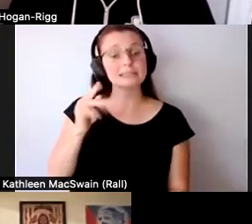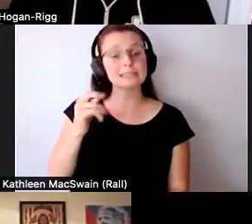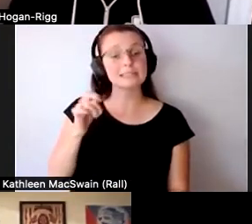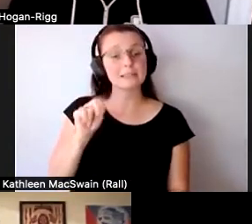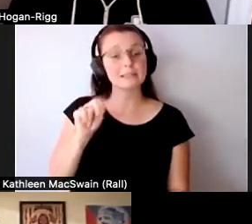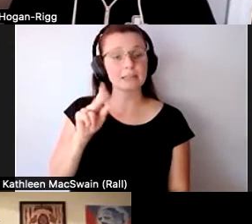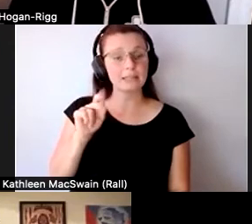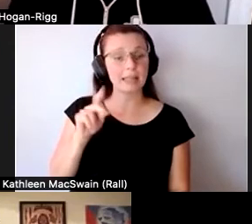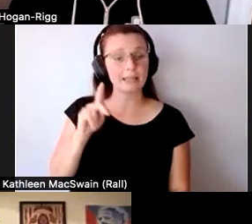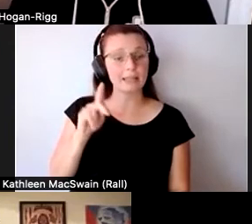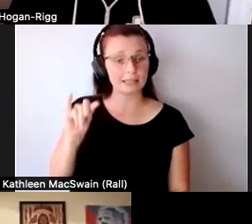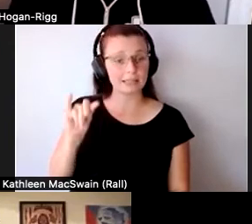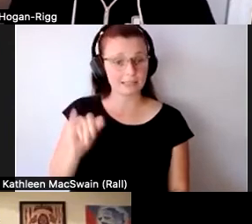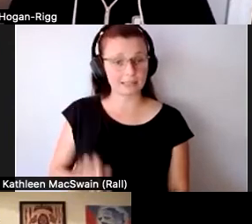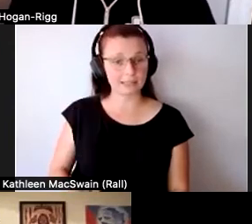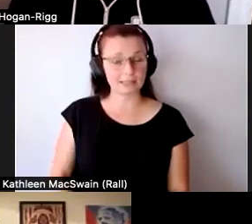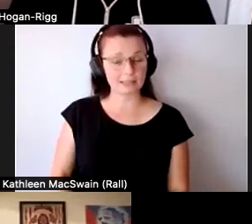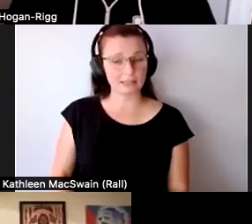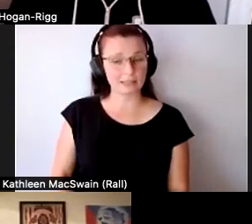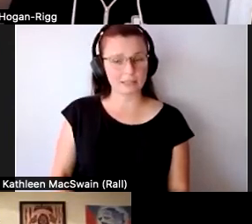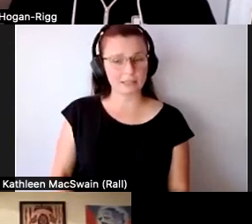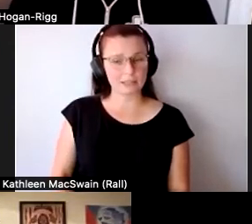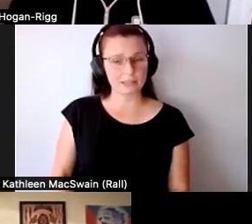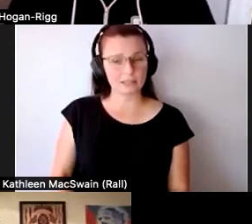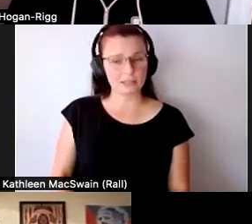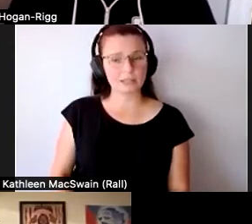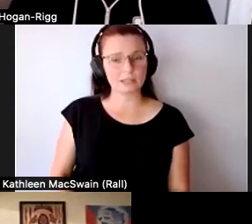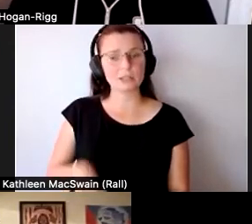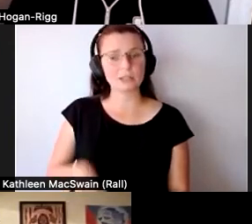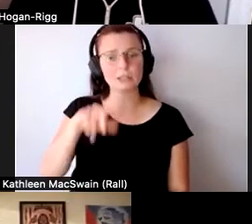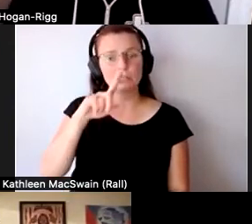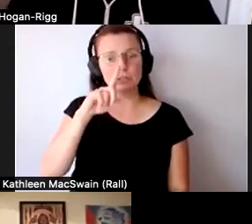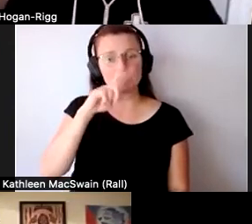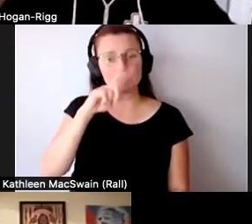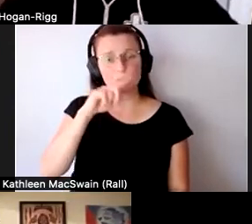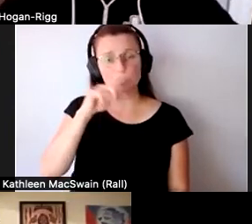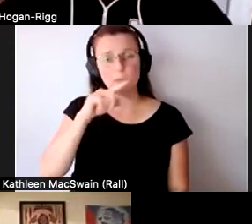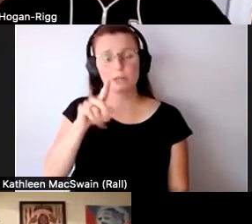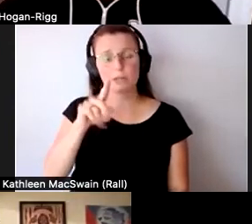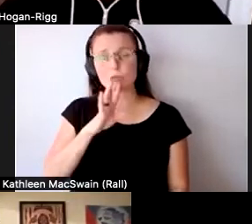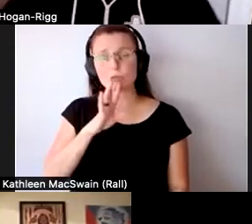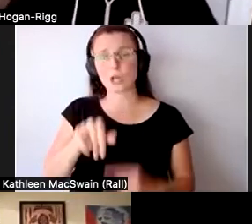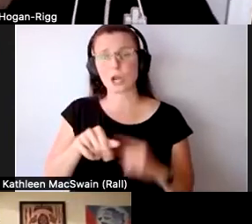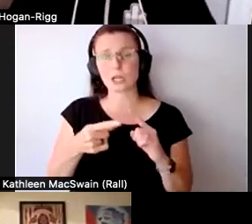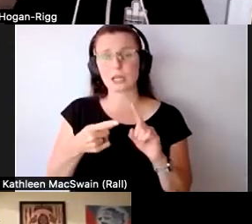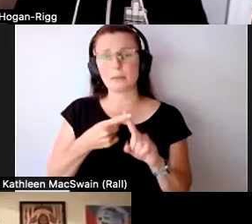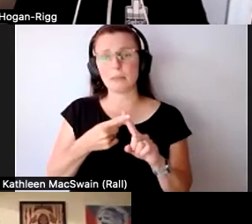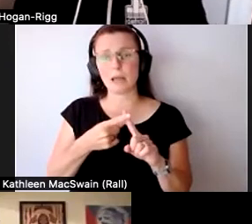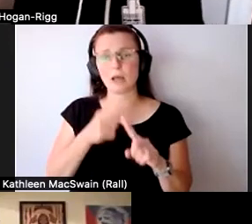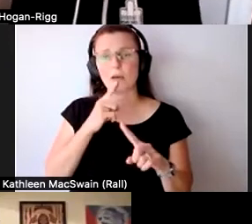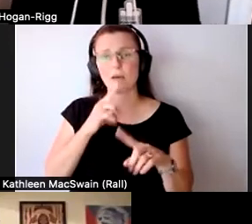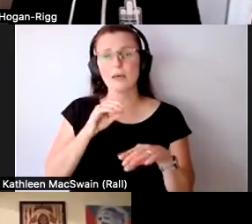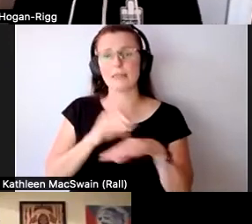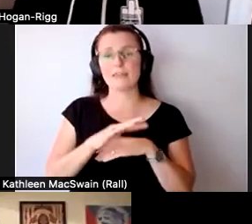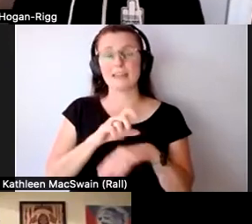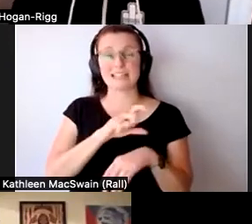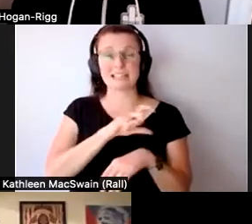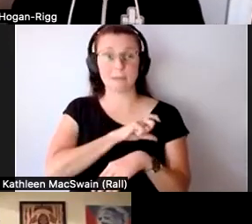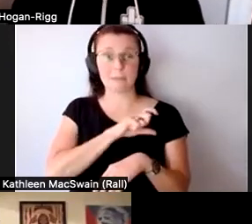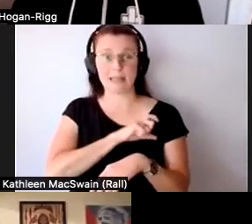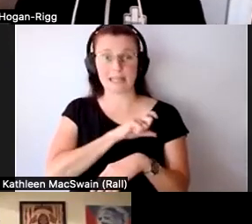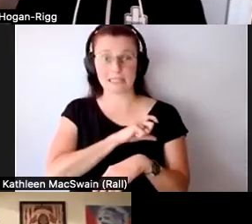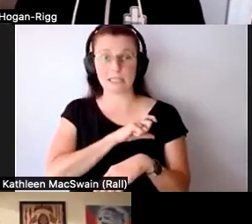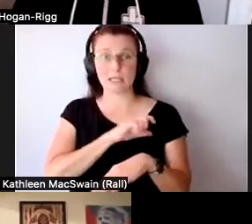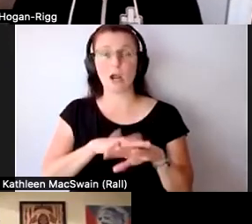bit about the effect of policing on the lives of people who use drugs and people who are unhoused, particularly the perceived